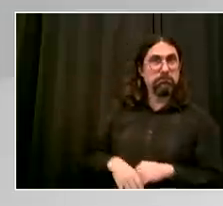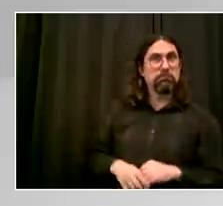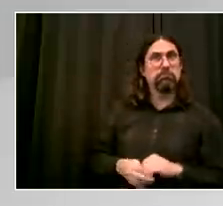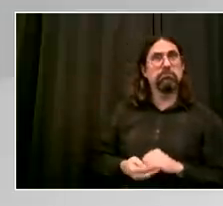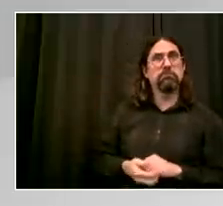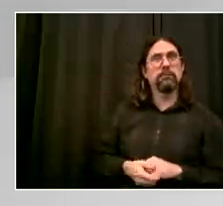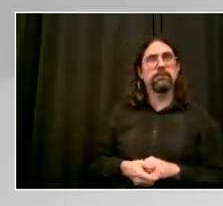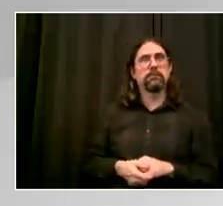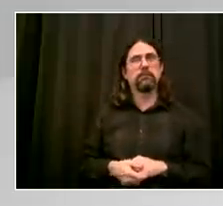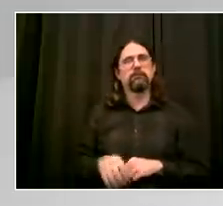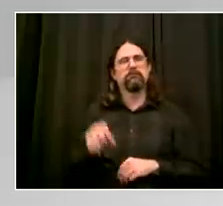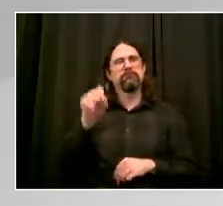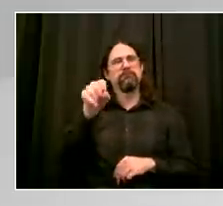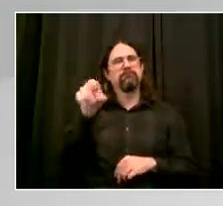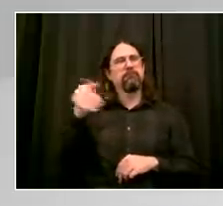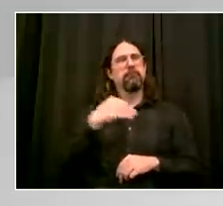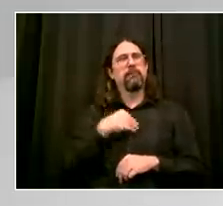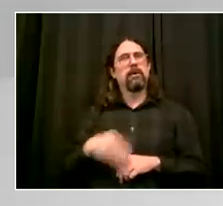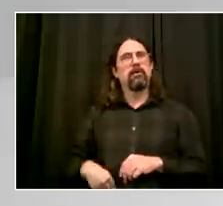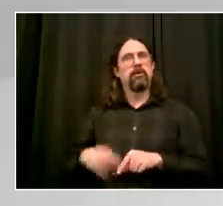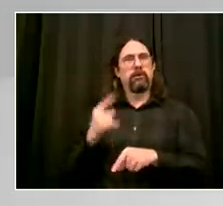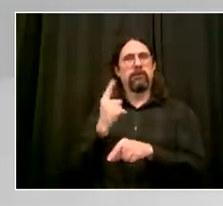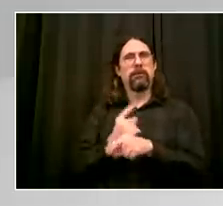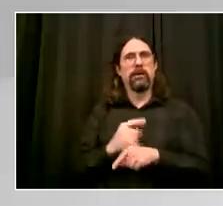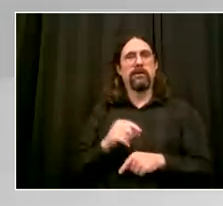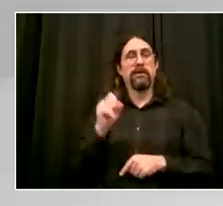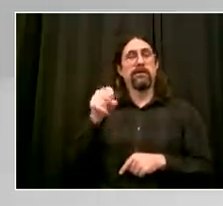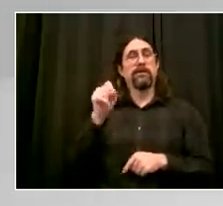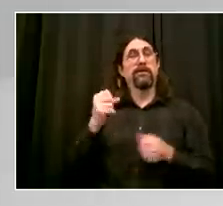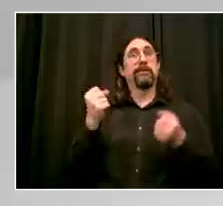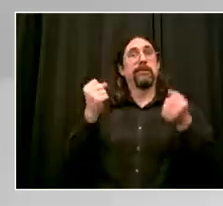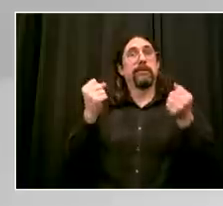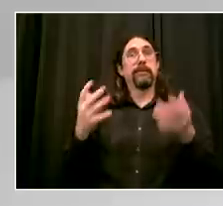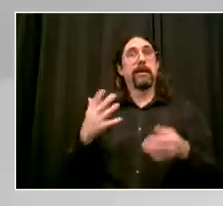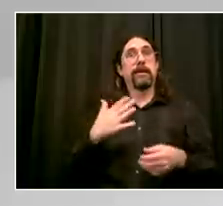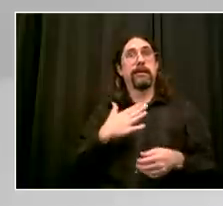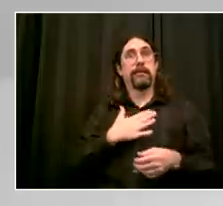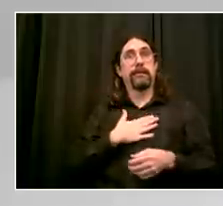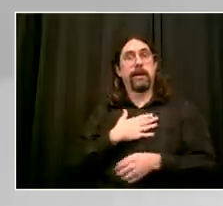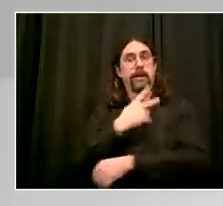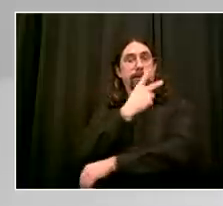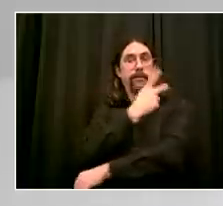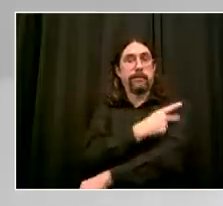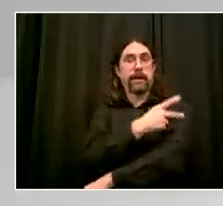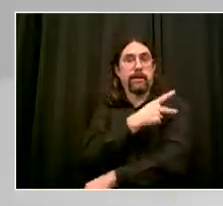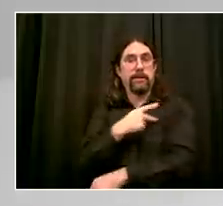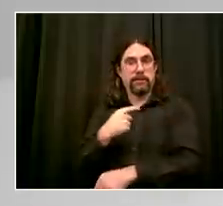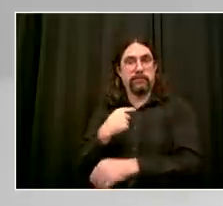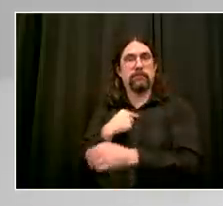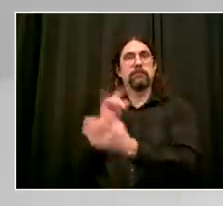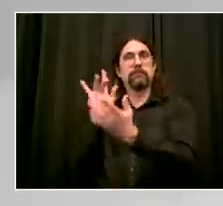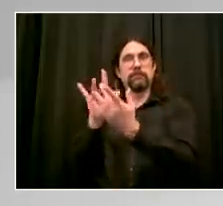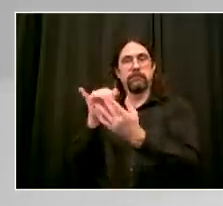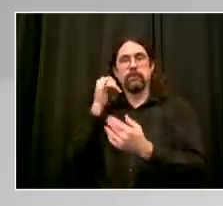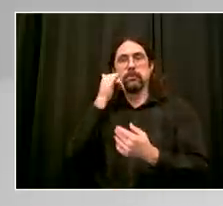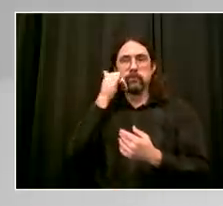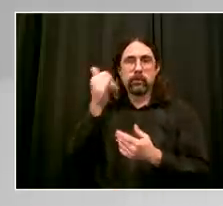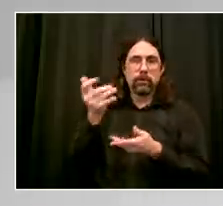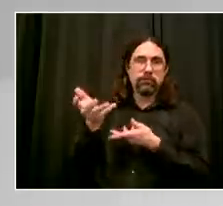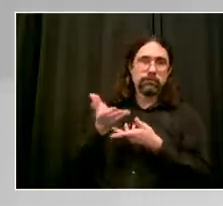who televisits, especially if they're older or have comorbidities. And we've learned a lot about sending